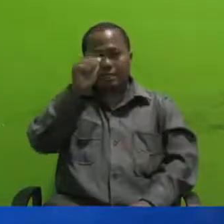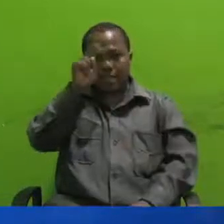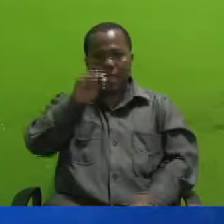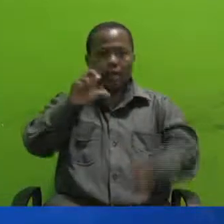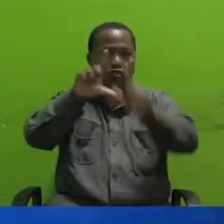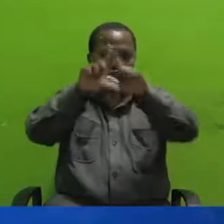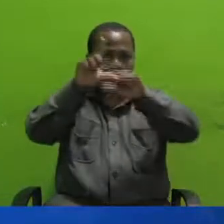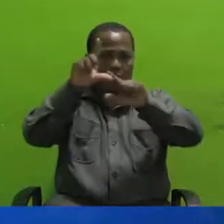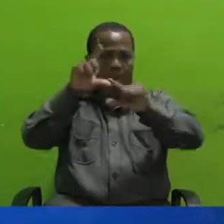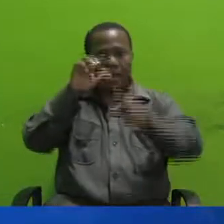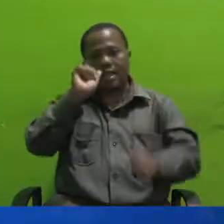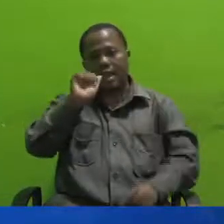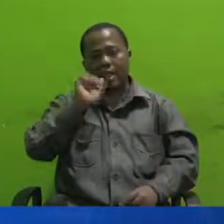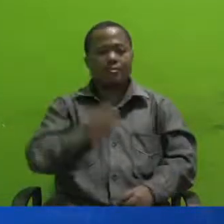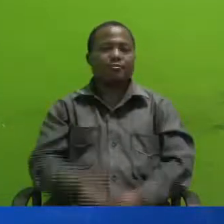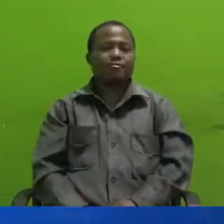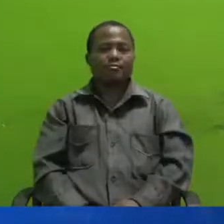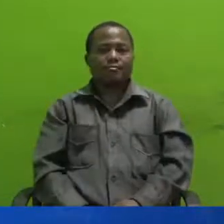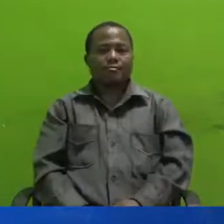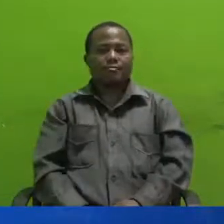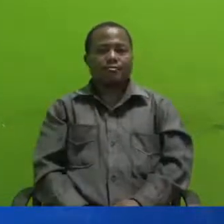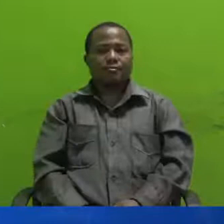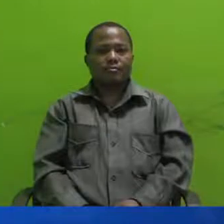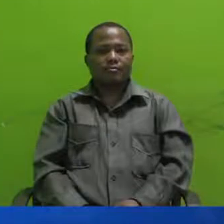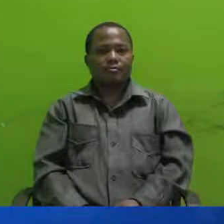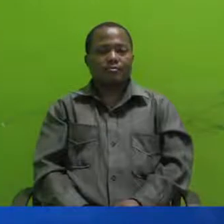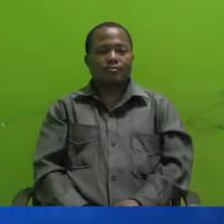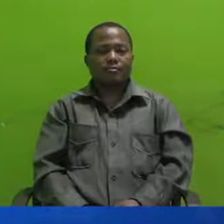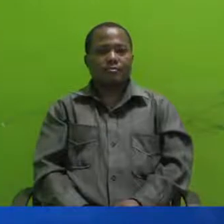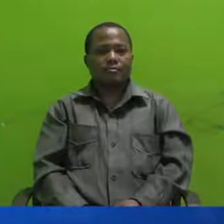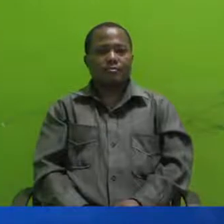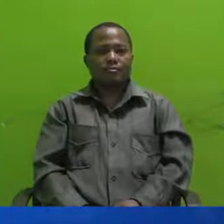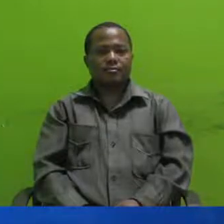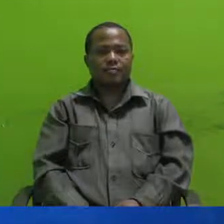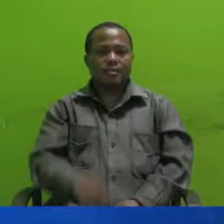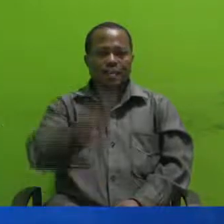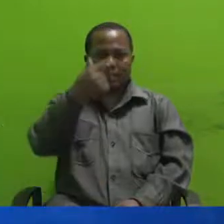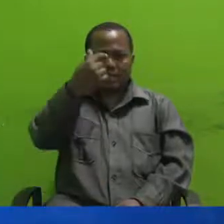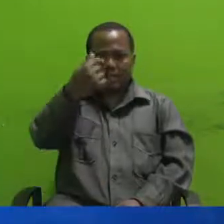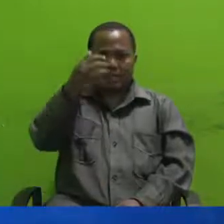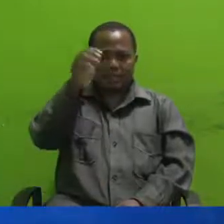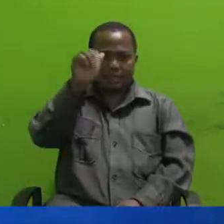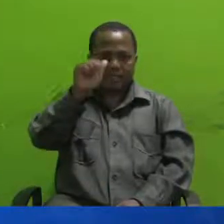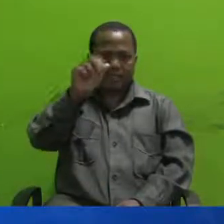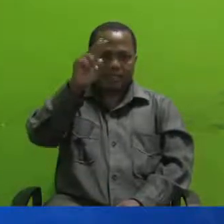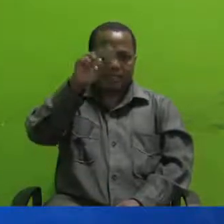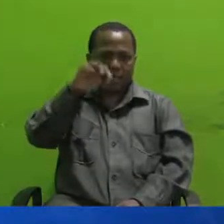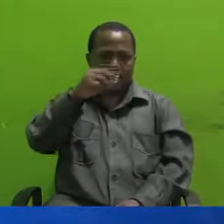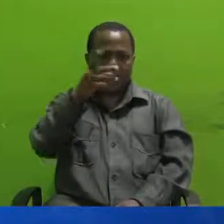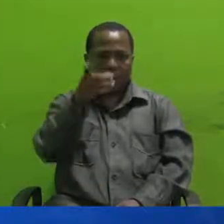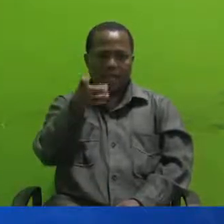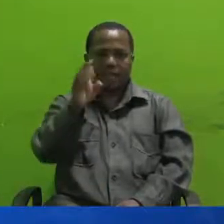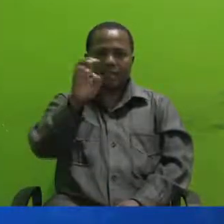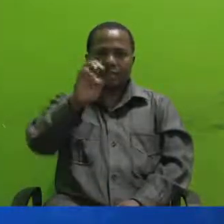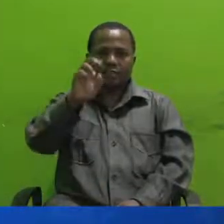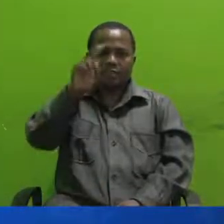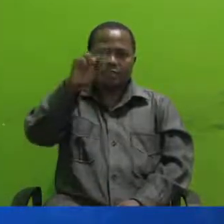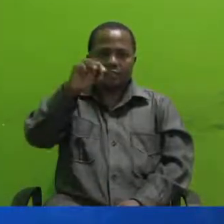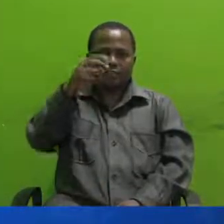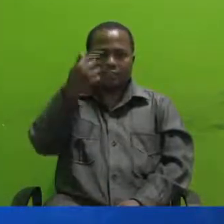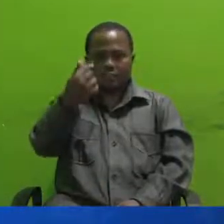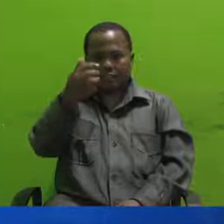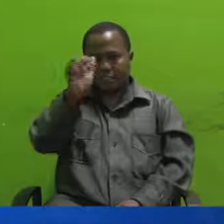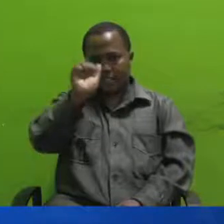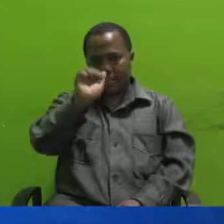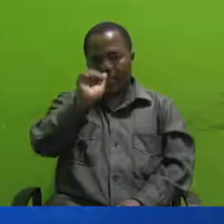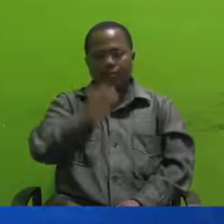of angle A. Now we're supposed to find tangent, okay, tan of